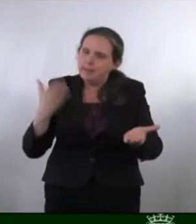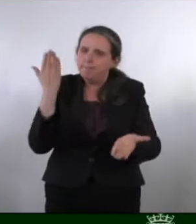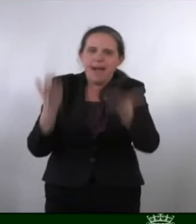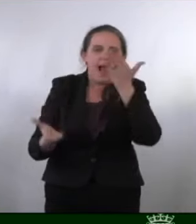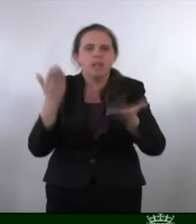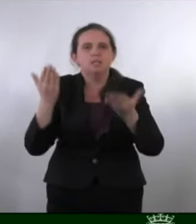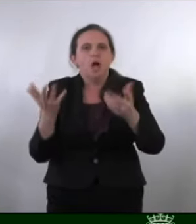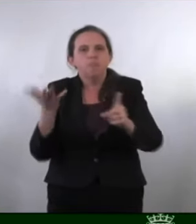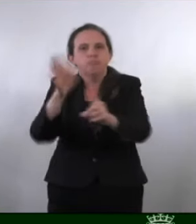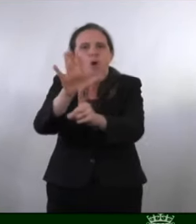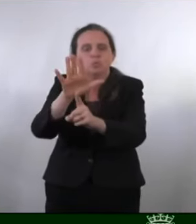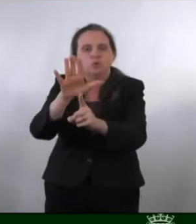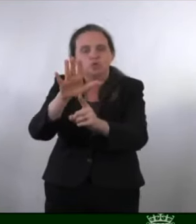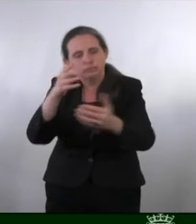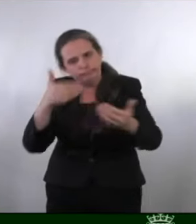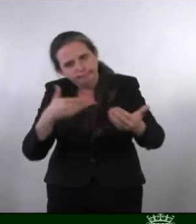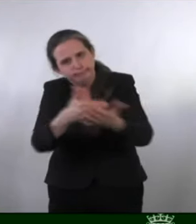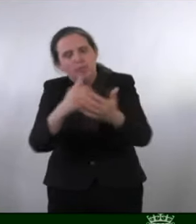follow through to the spring.